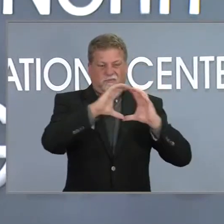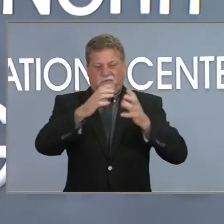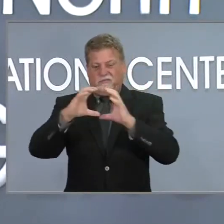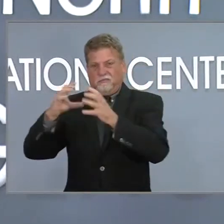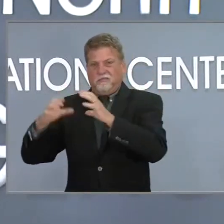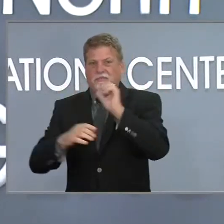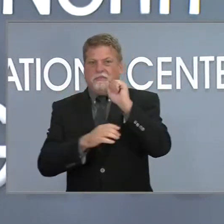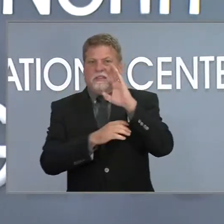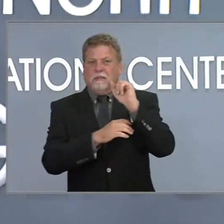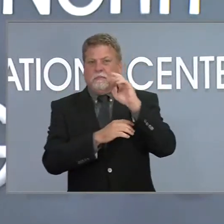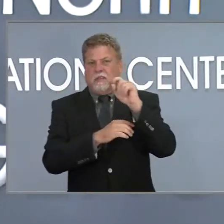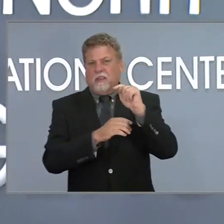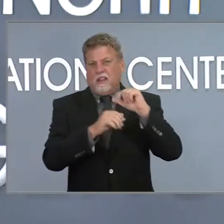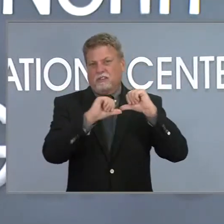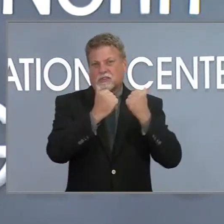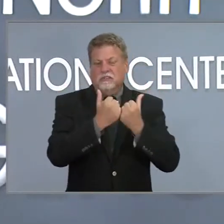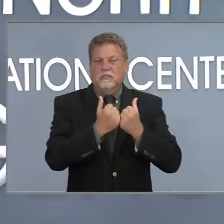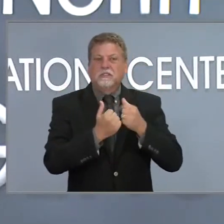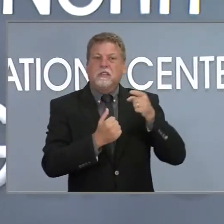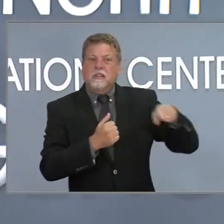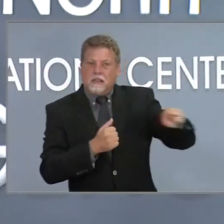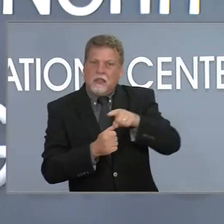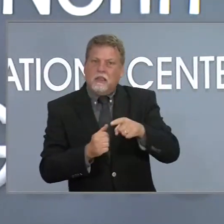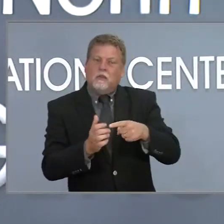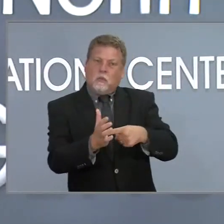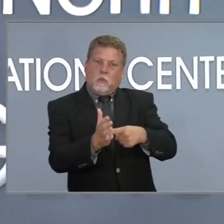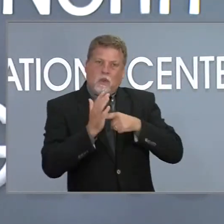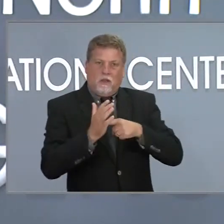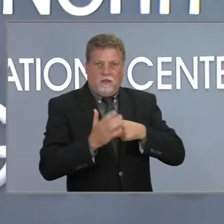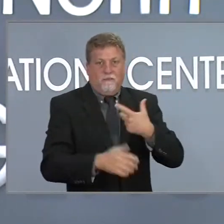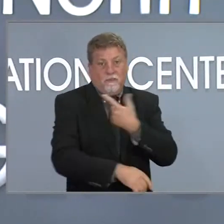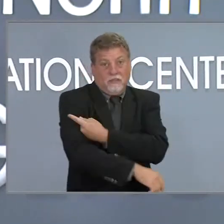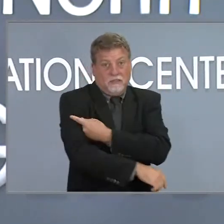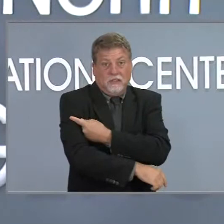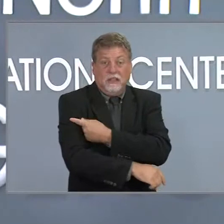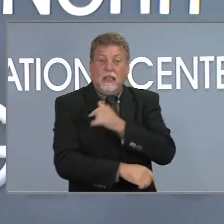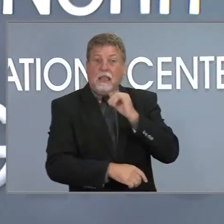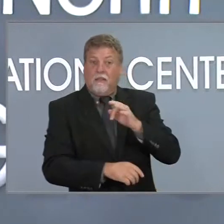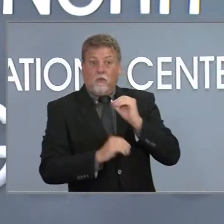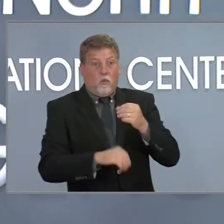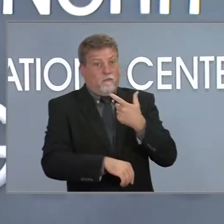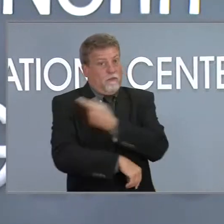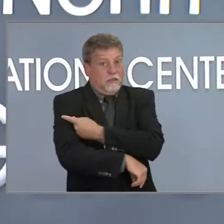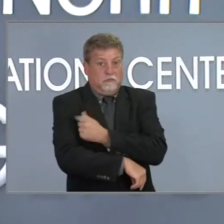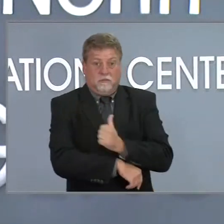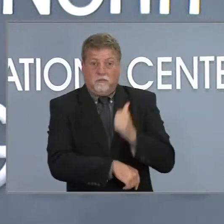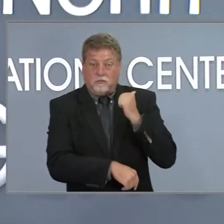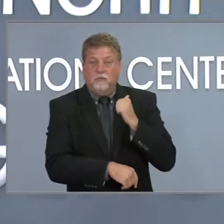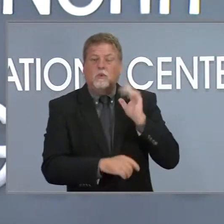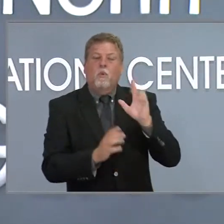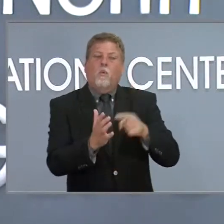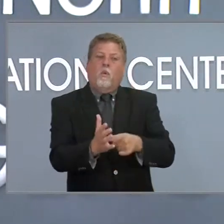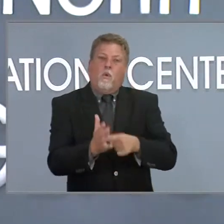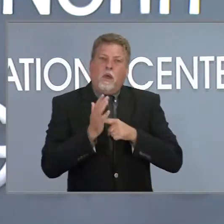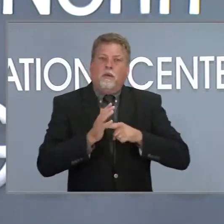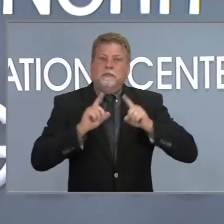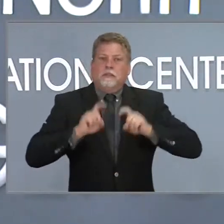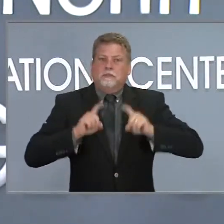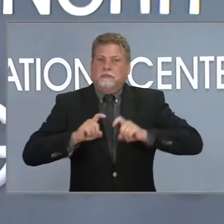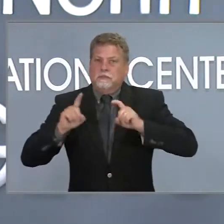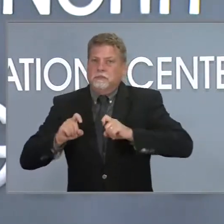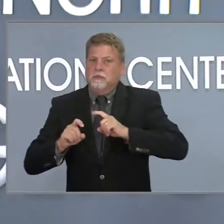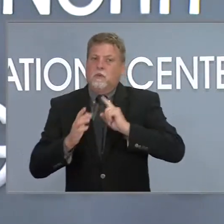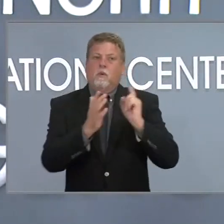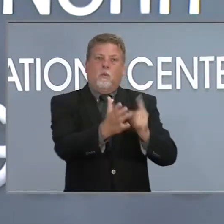weekly testing and required masking for not doing so. And I'm encouraged to see that many businesses in